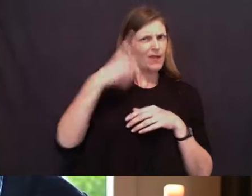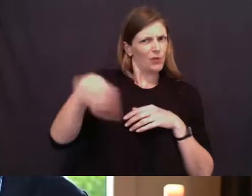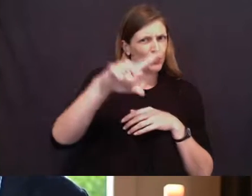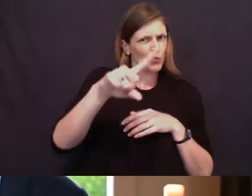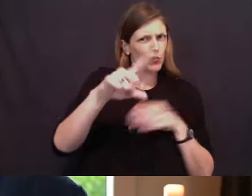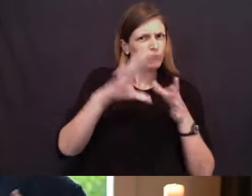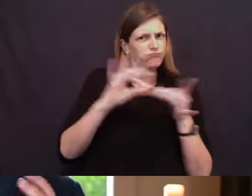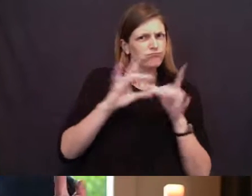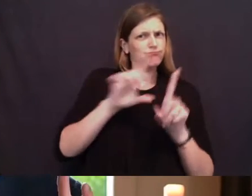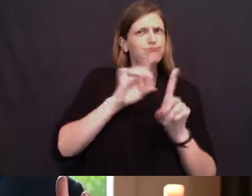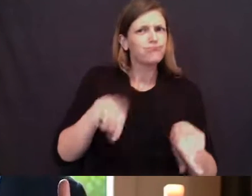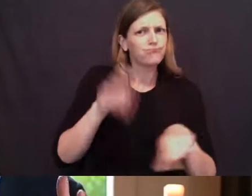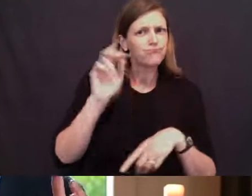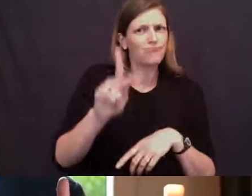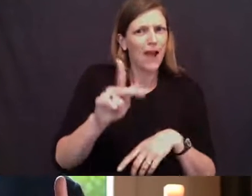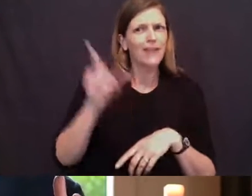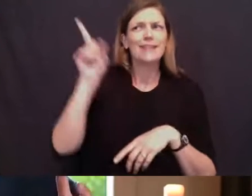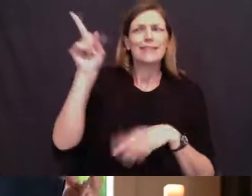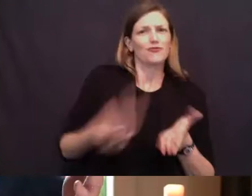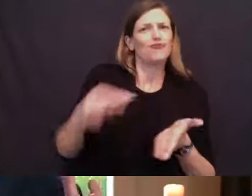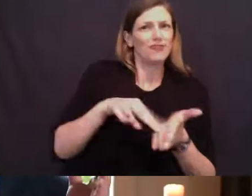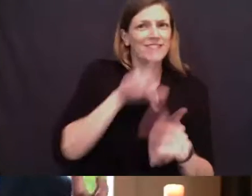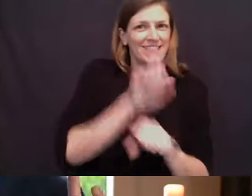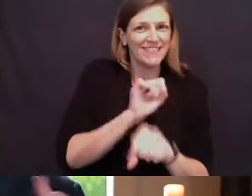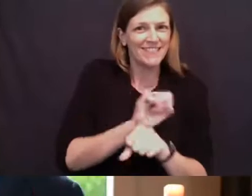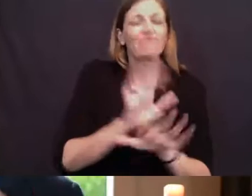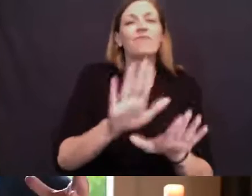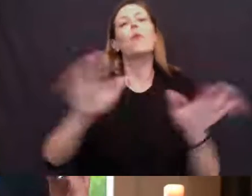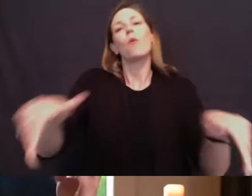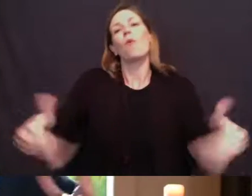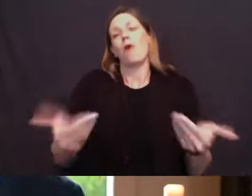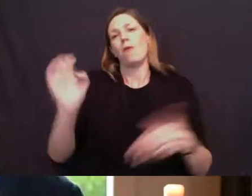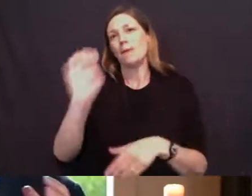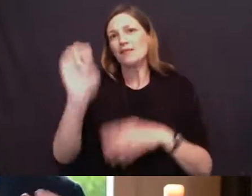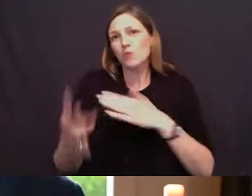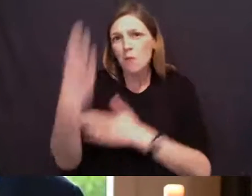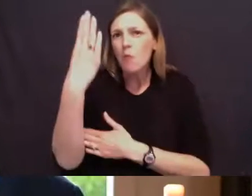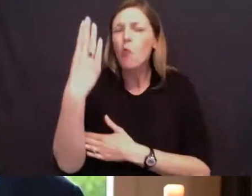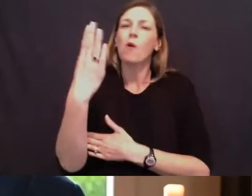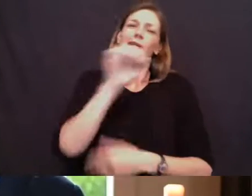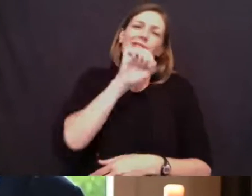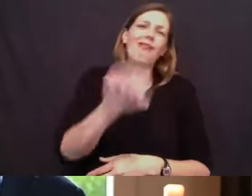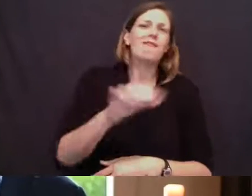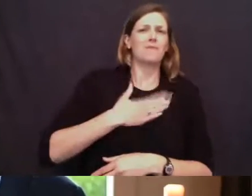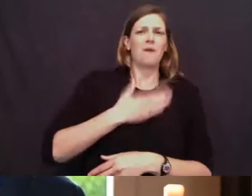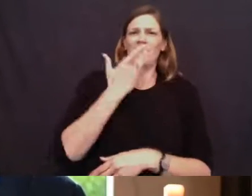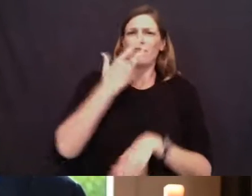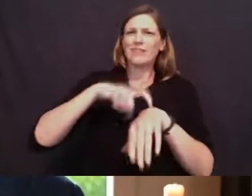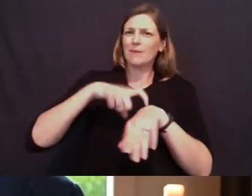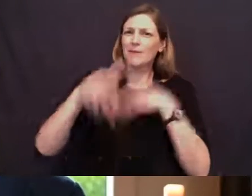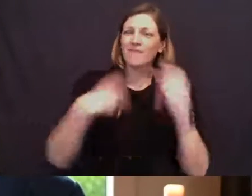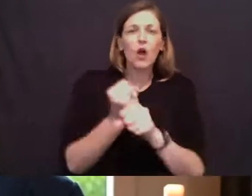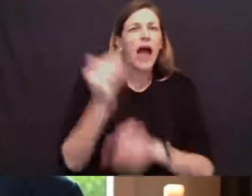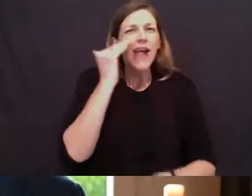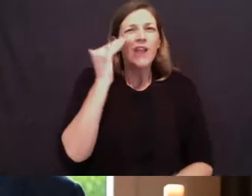indeed. Hey, I want to welcome you this morning, Easter morning. I love Easter, favorite time of the year. And I know this